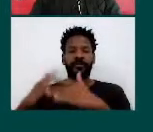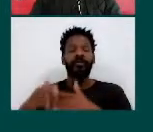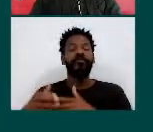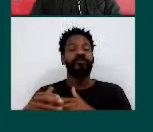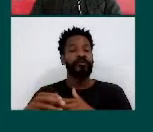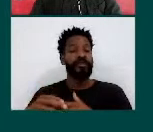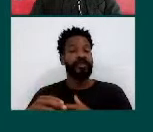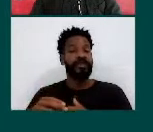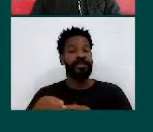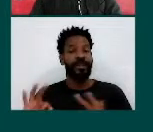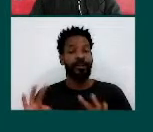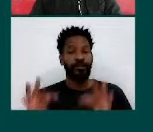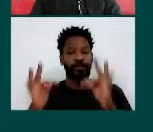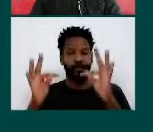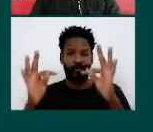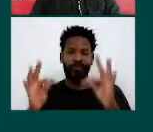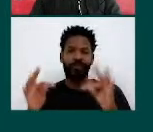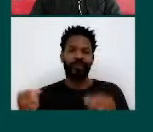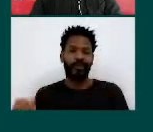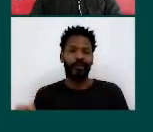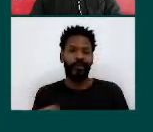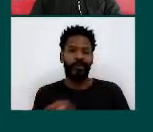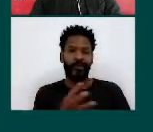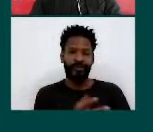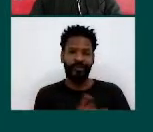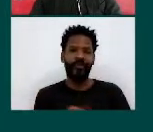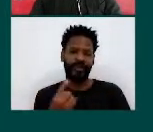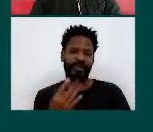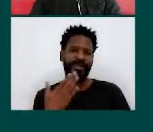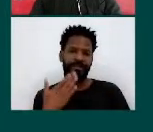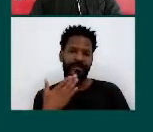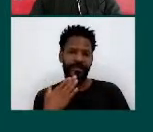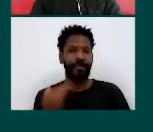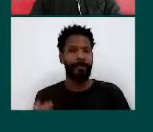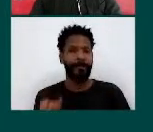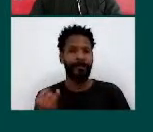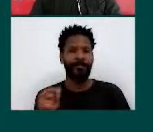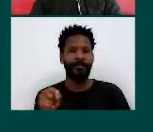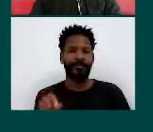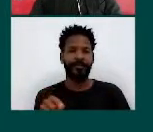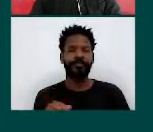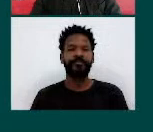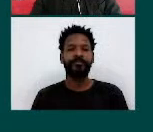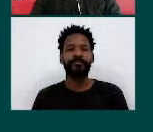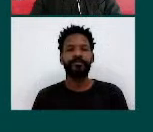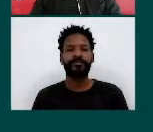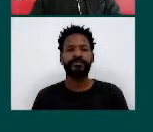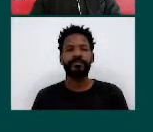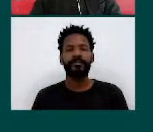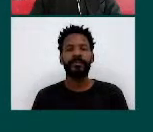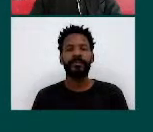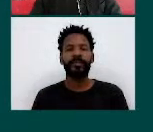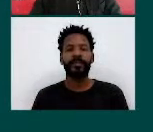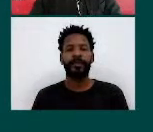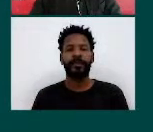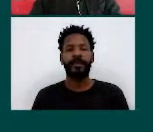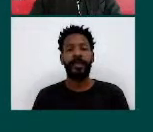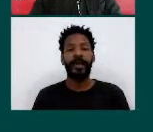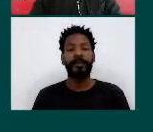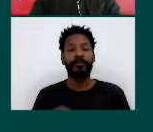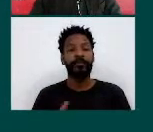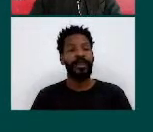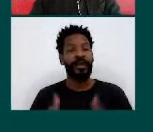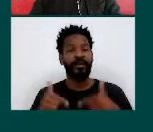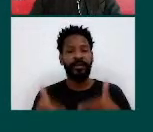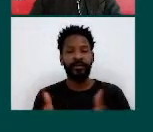Juiz de Fora is very important to bring new investments